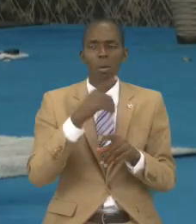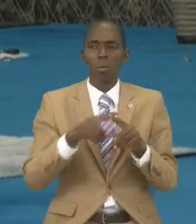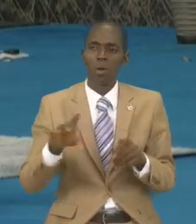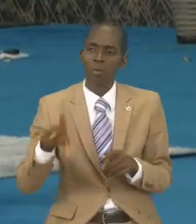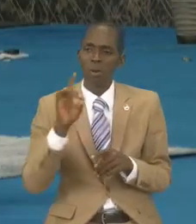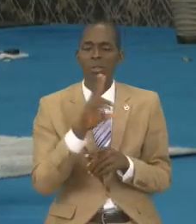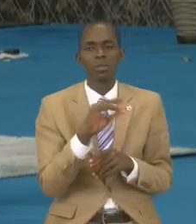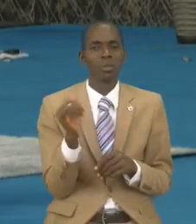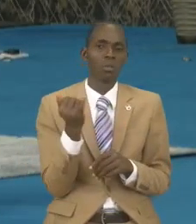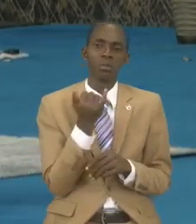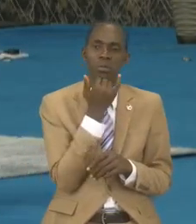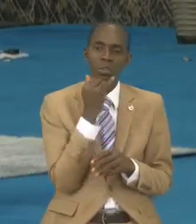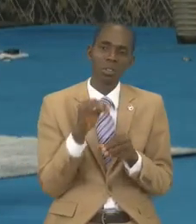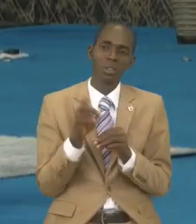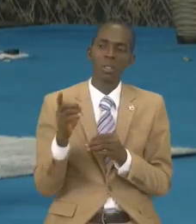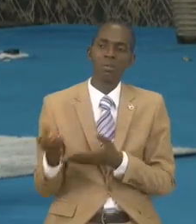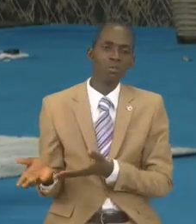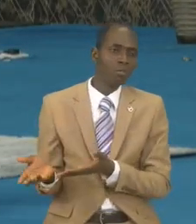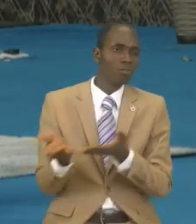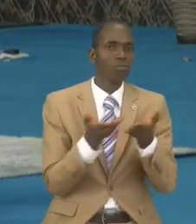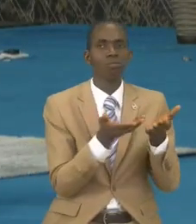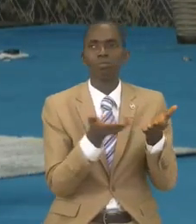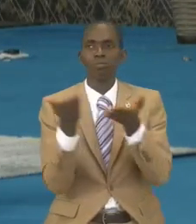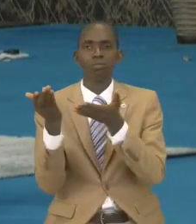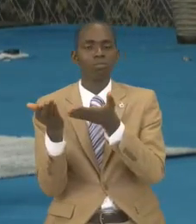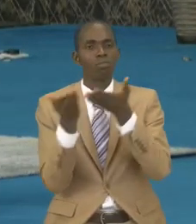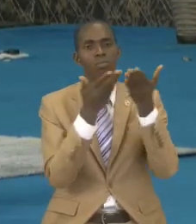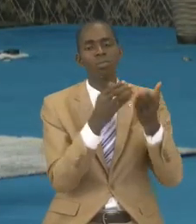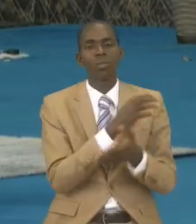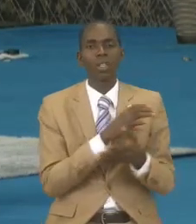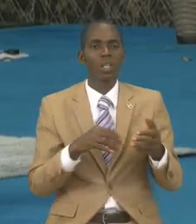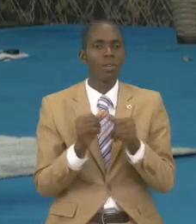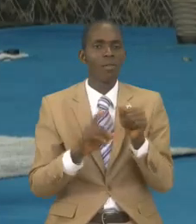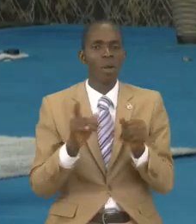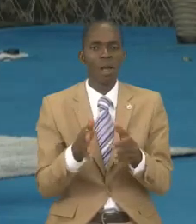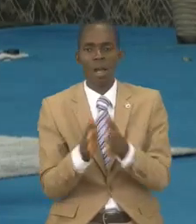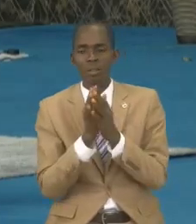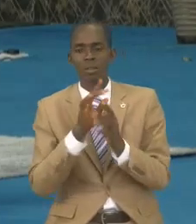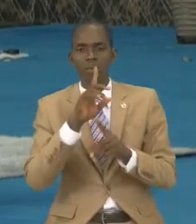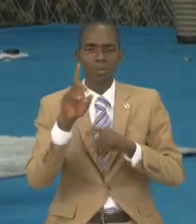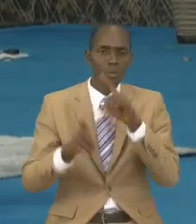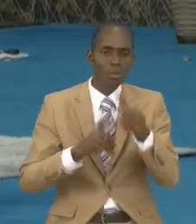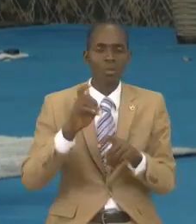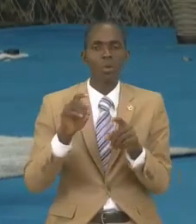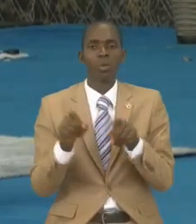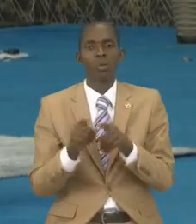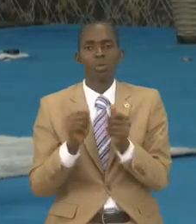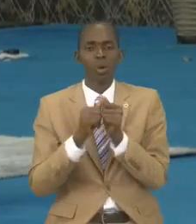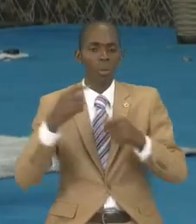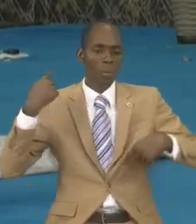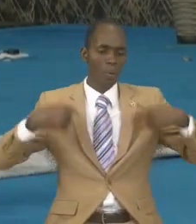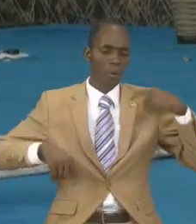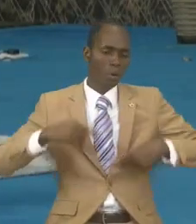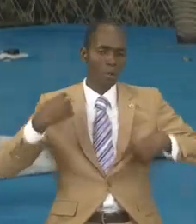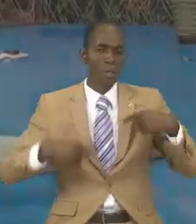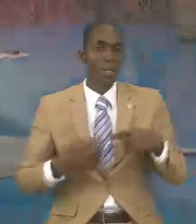him here and there, asked all their questions, even with torture. And yet, I